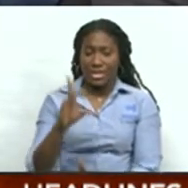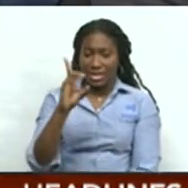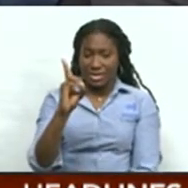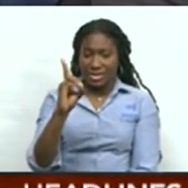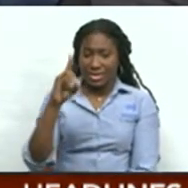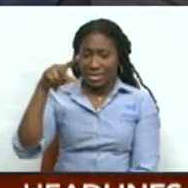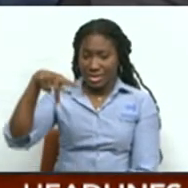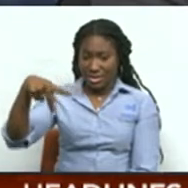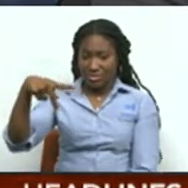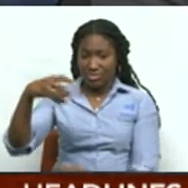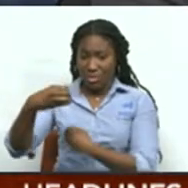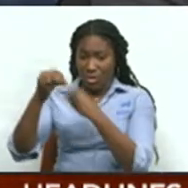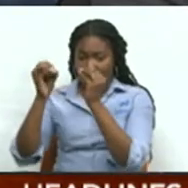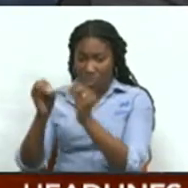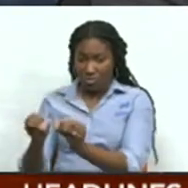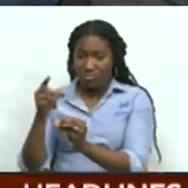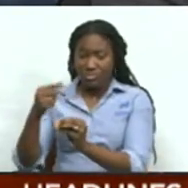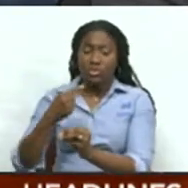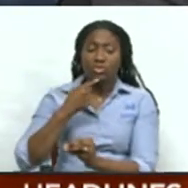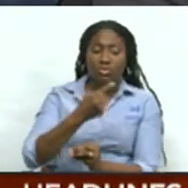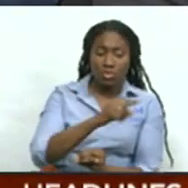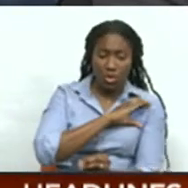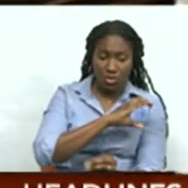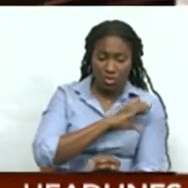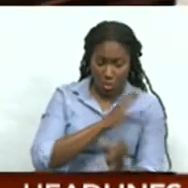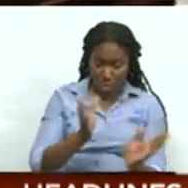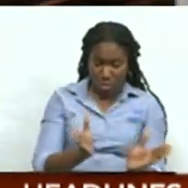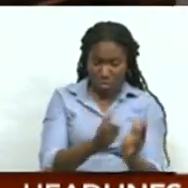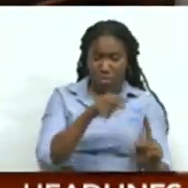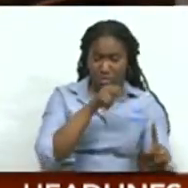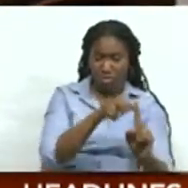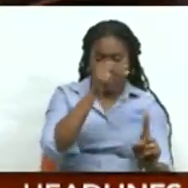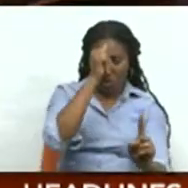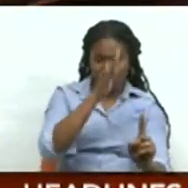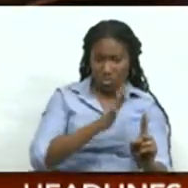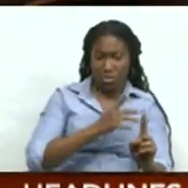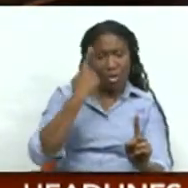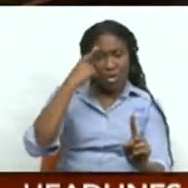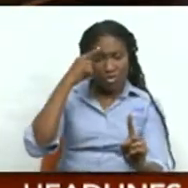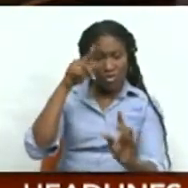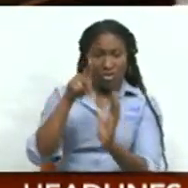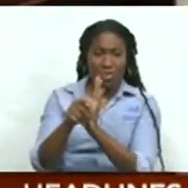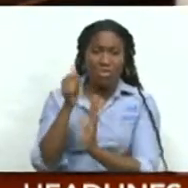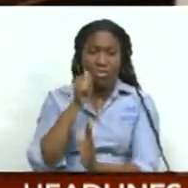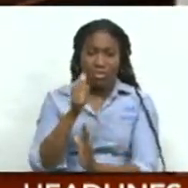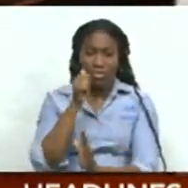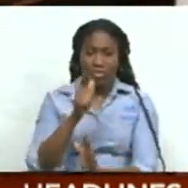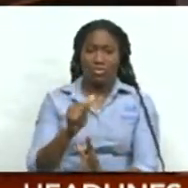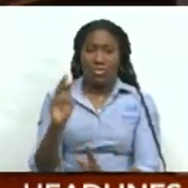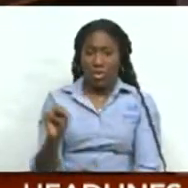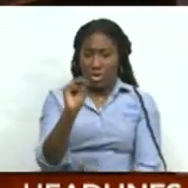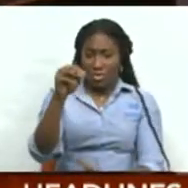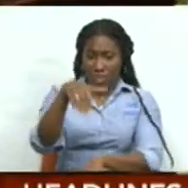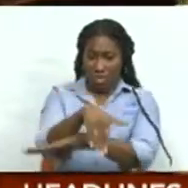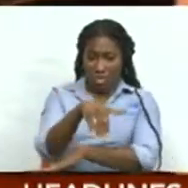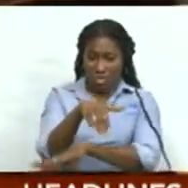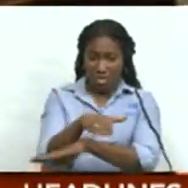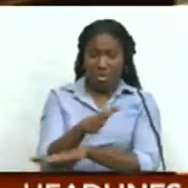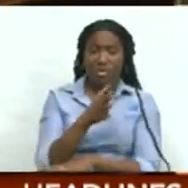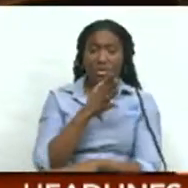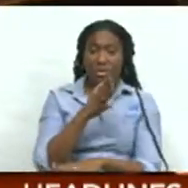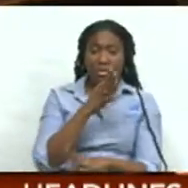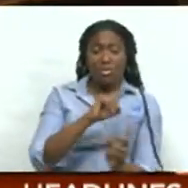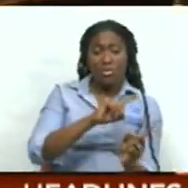police this afternoon by Director of Public Prosecutions Roger Gaspard. Amara's body was mutilated on Monday night while her mother, Trisha